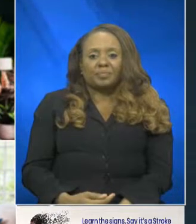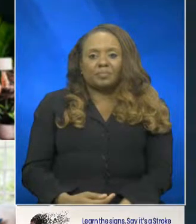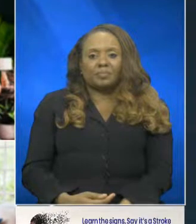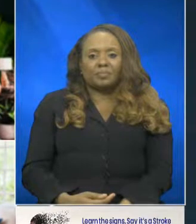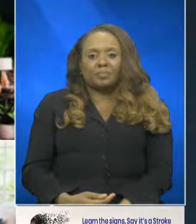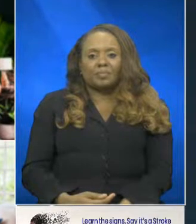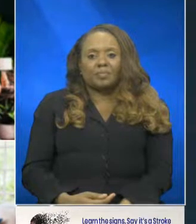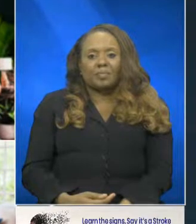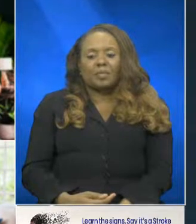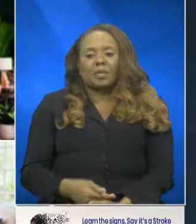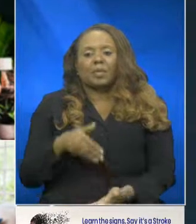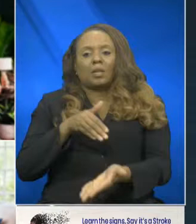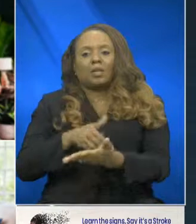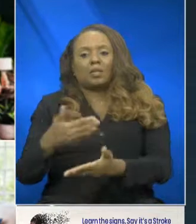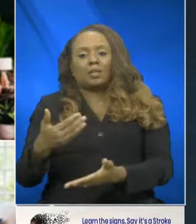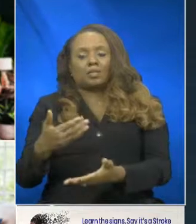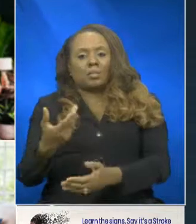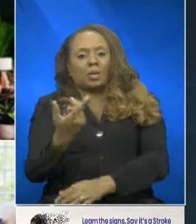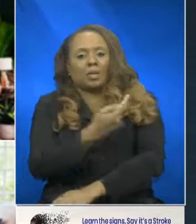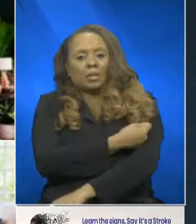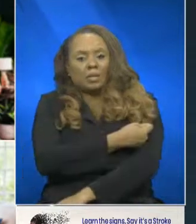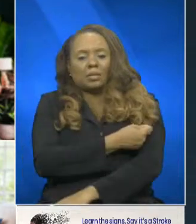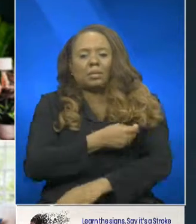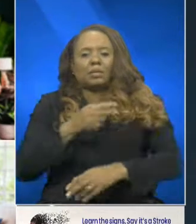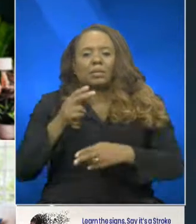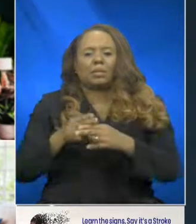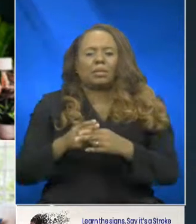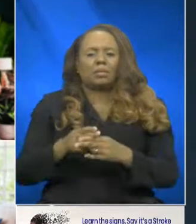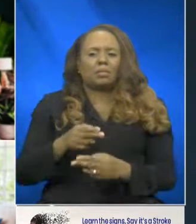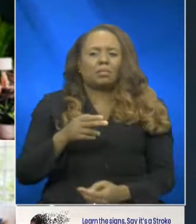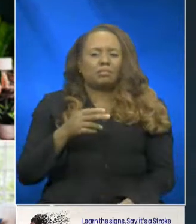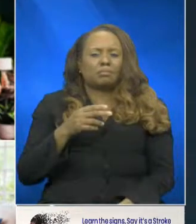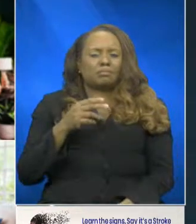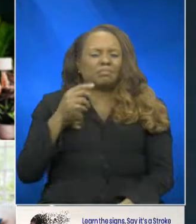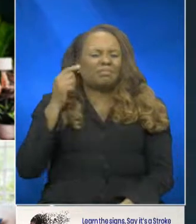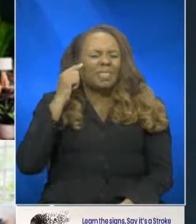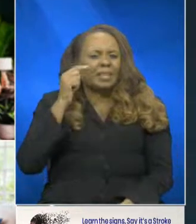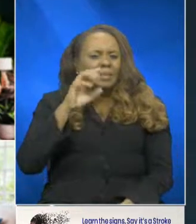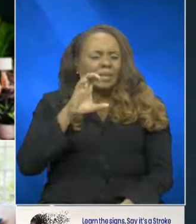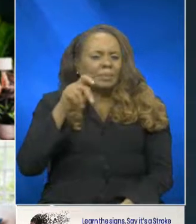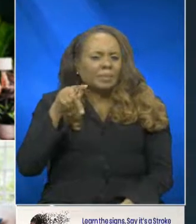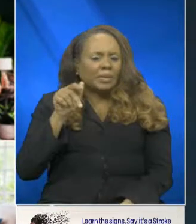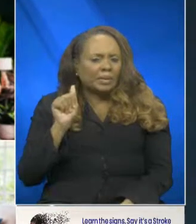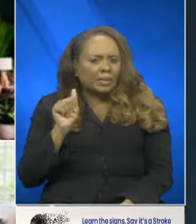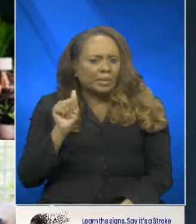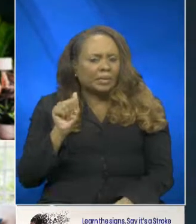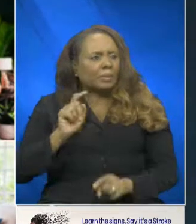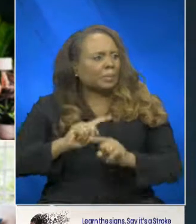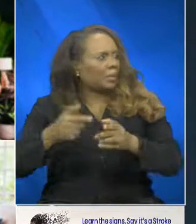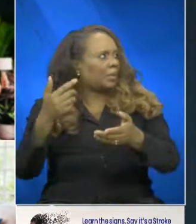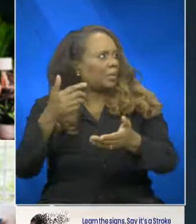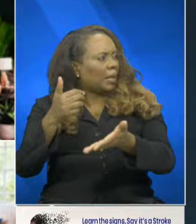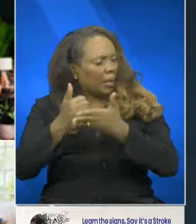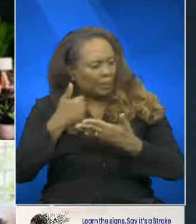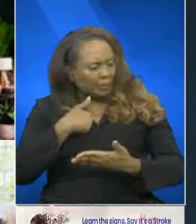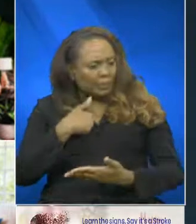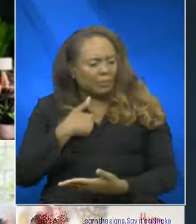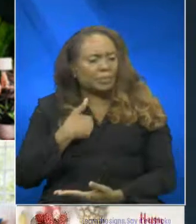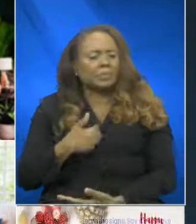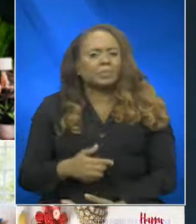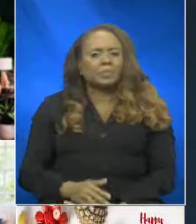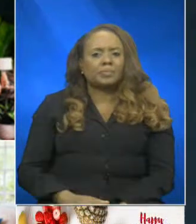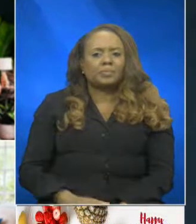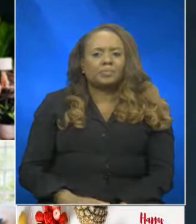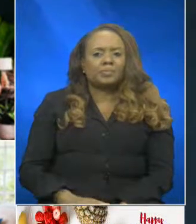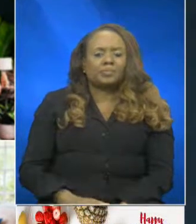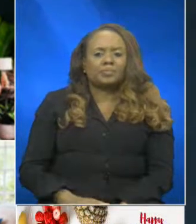injection called TPA. Maybe he will know about it, but it helped me a lot, Peter. If